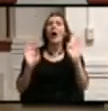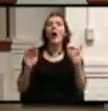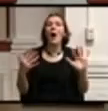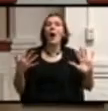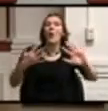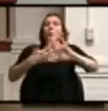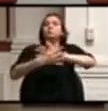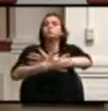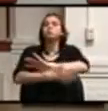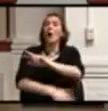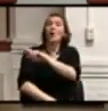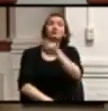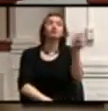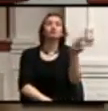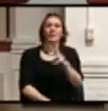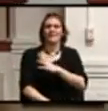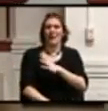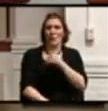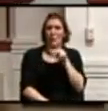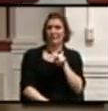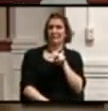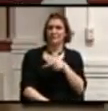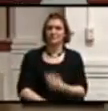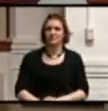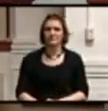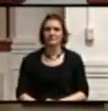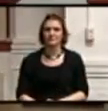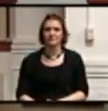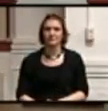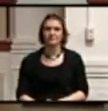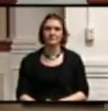It'll hopefully all blend together. Yeah.